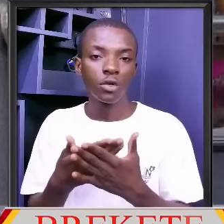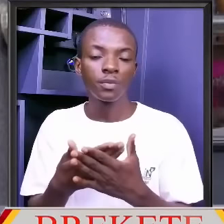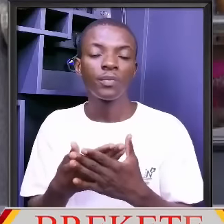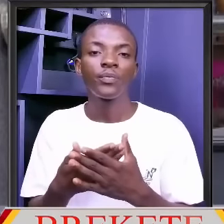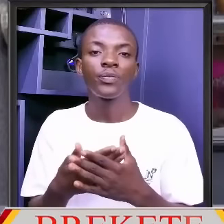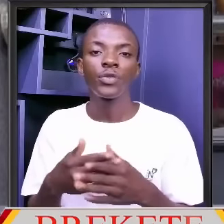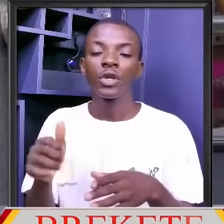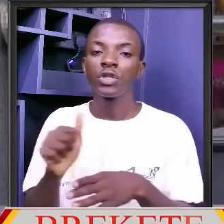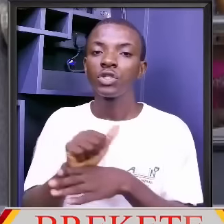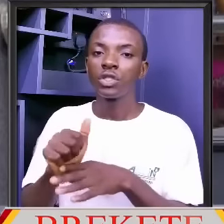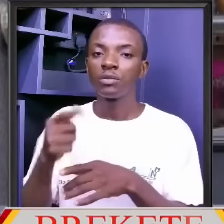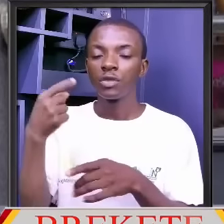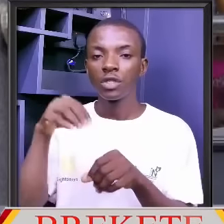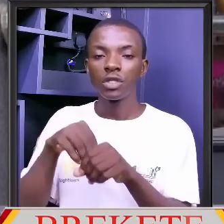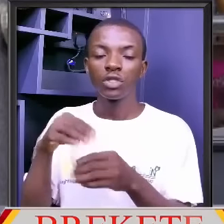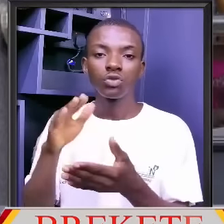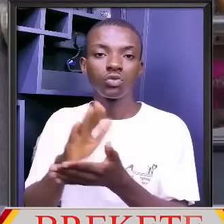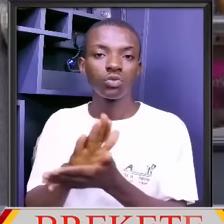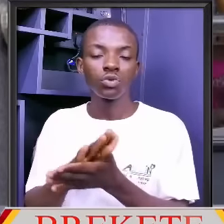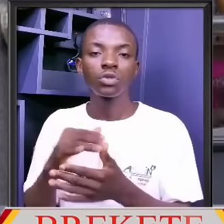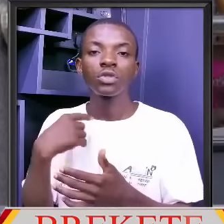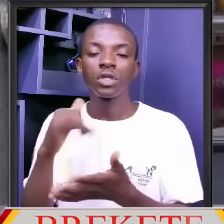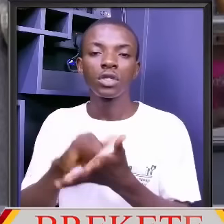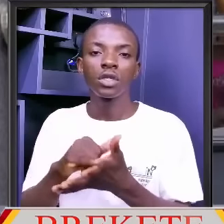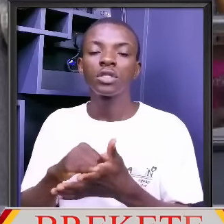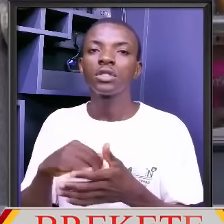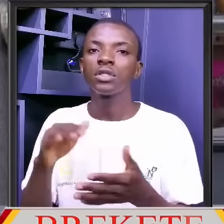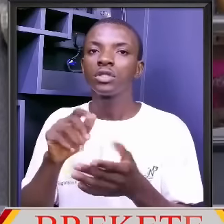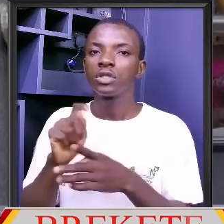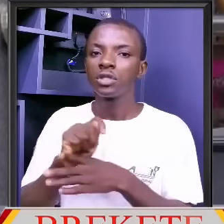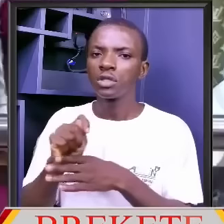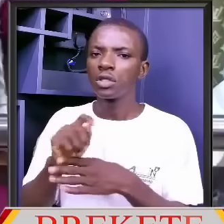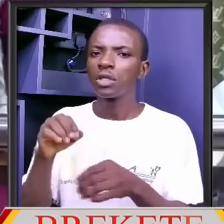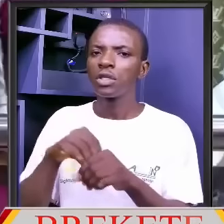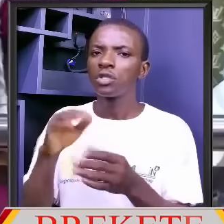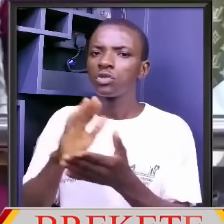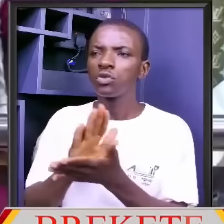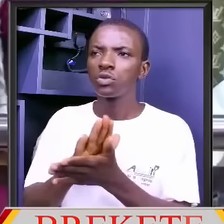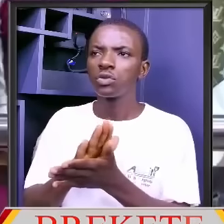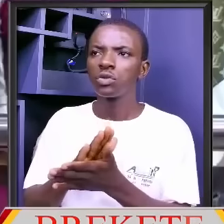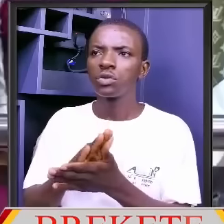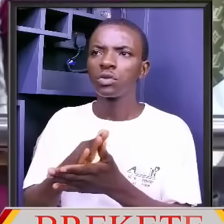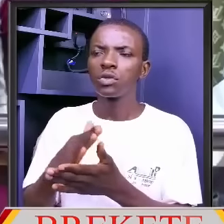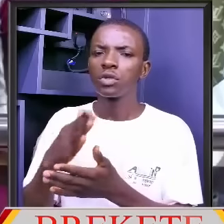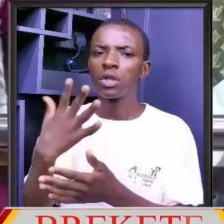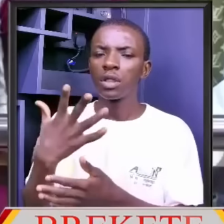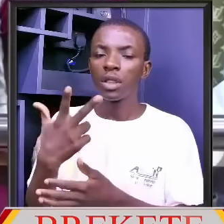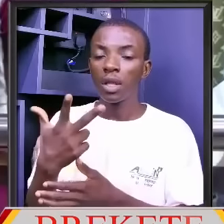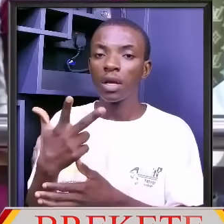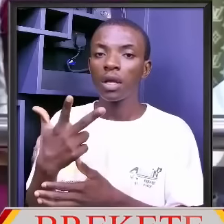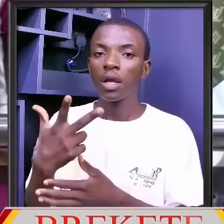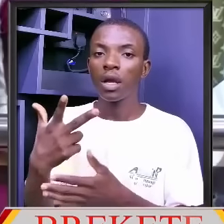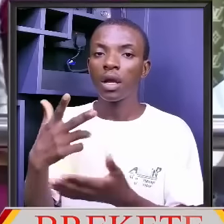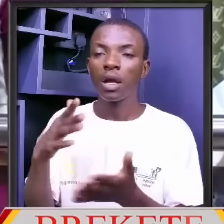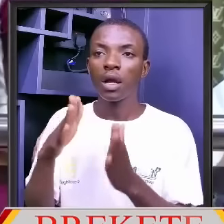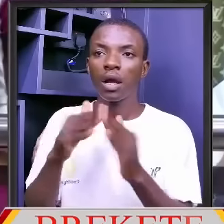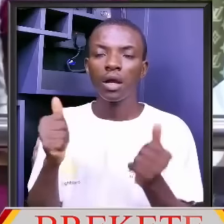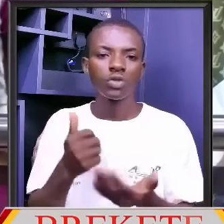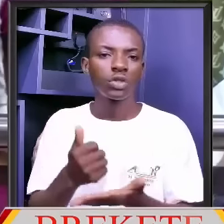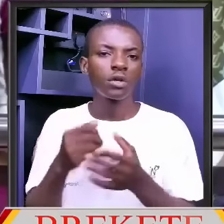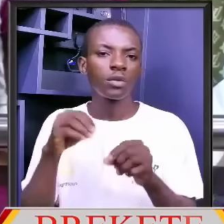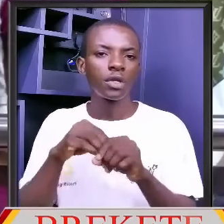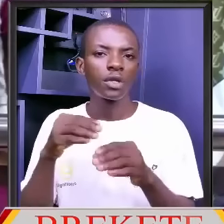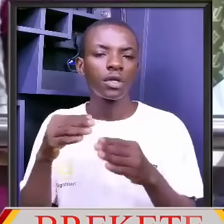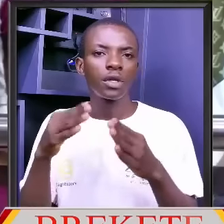they train me for school. She tell my mama, saying, go train me for school. We be three has help for the house.